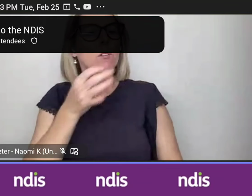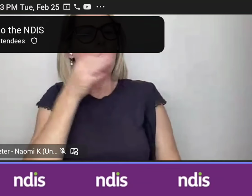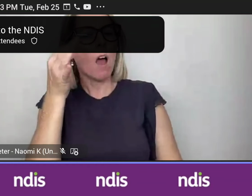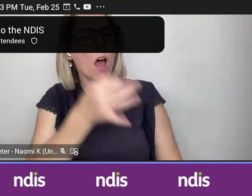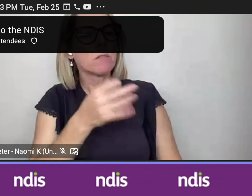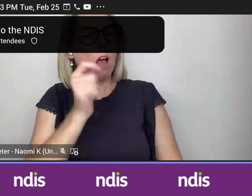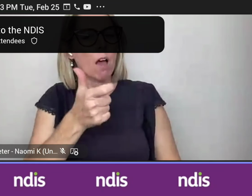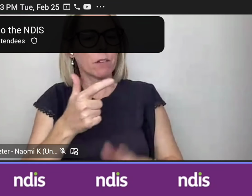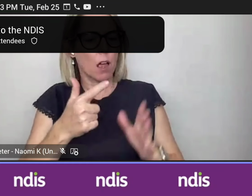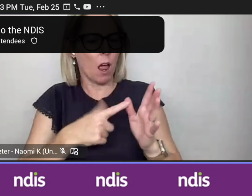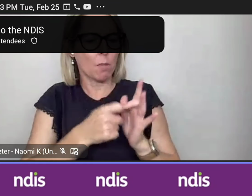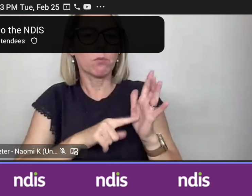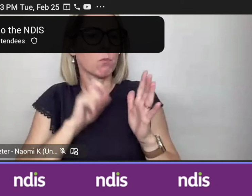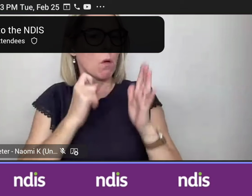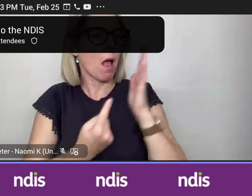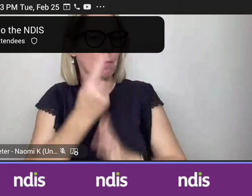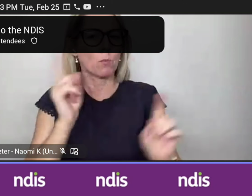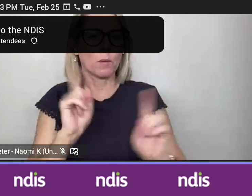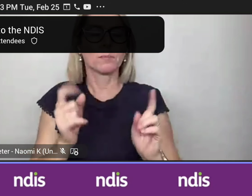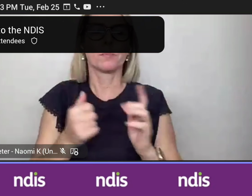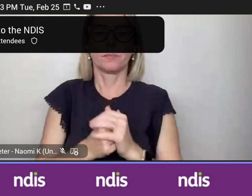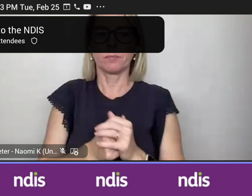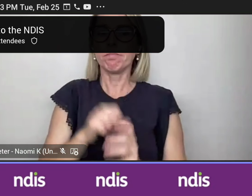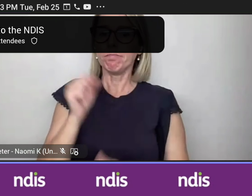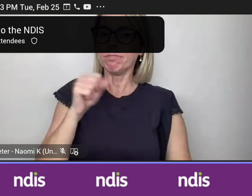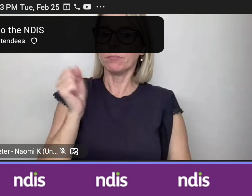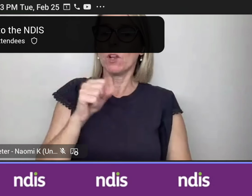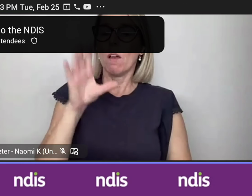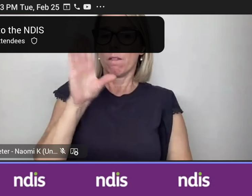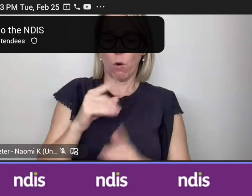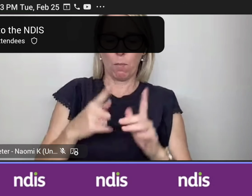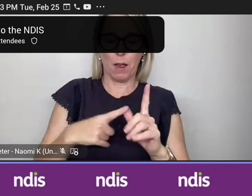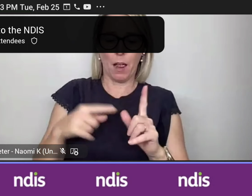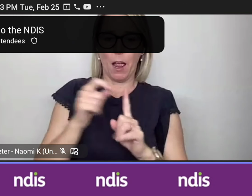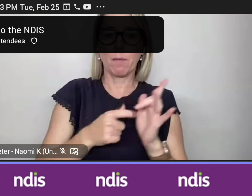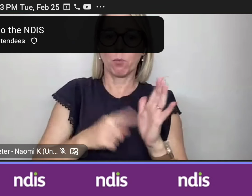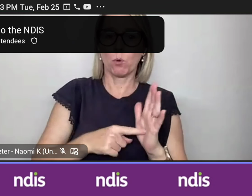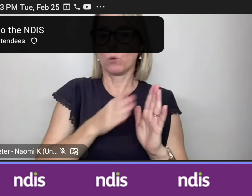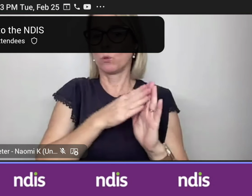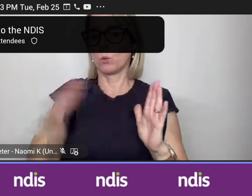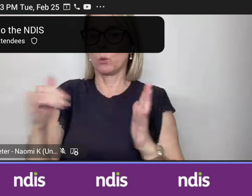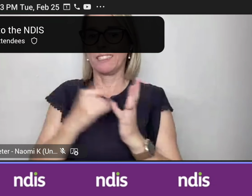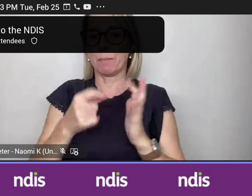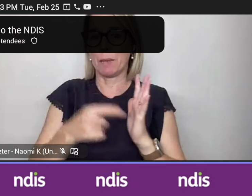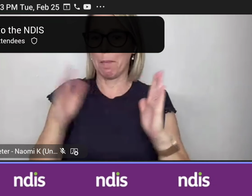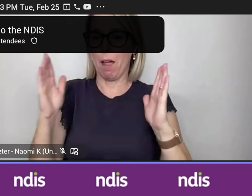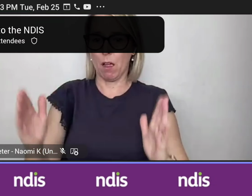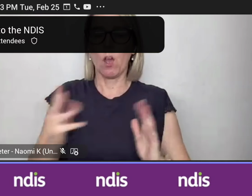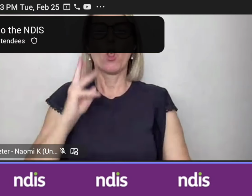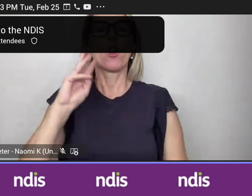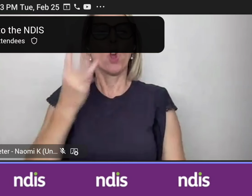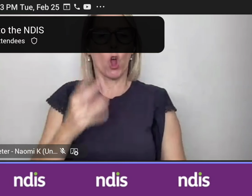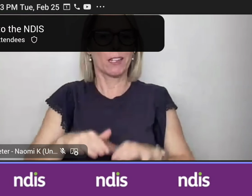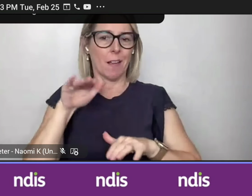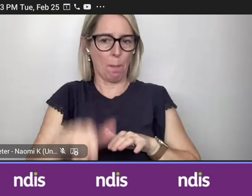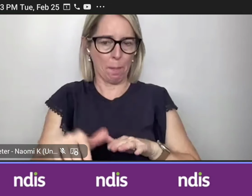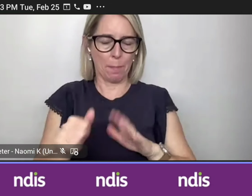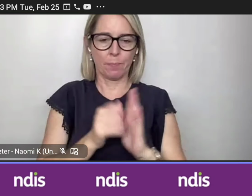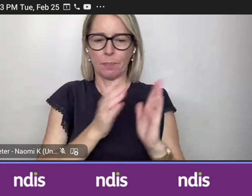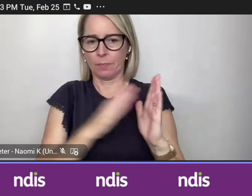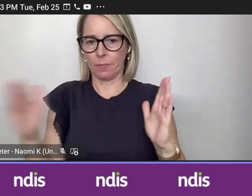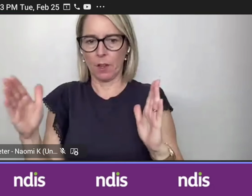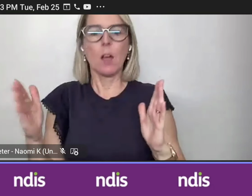Yeah, so from April until September, that's when the third step will come into play, and that is to test